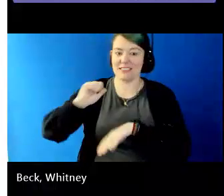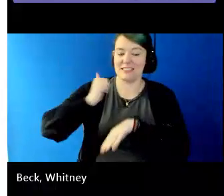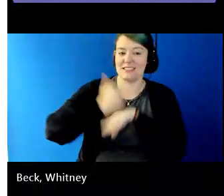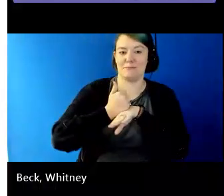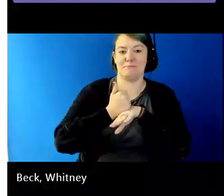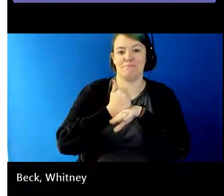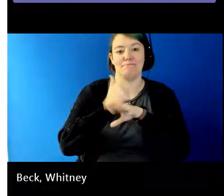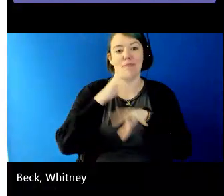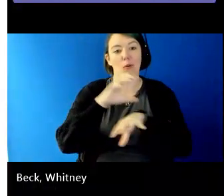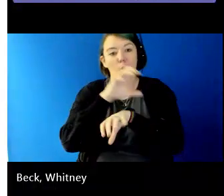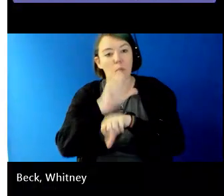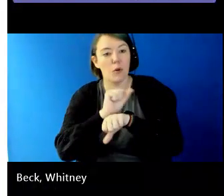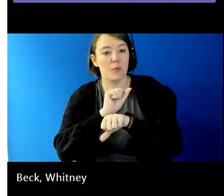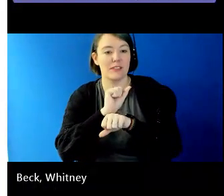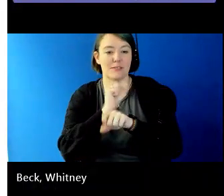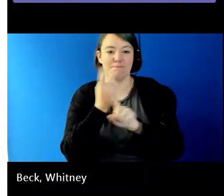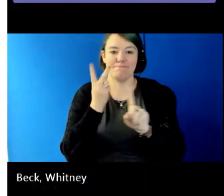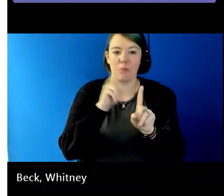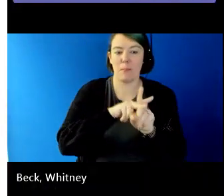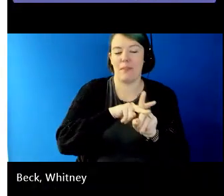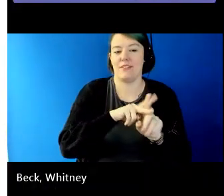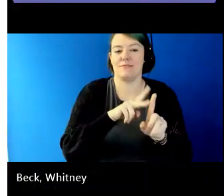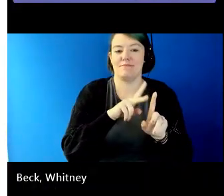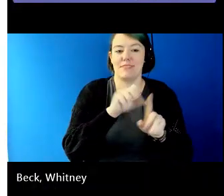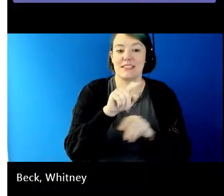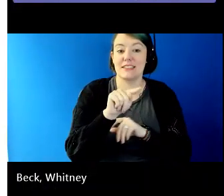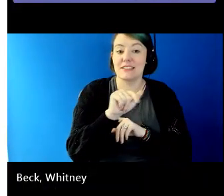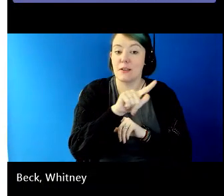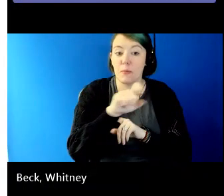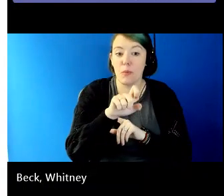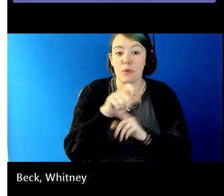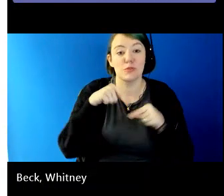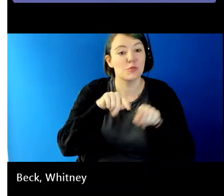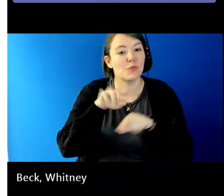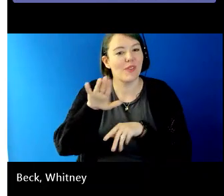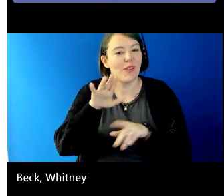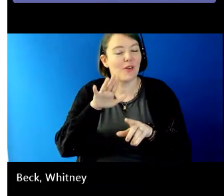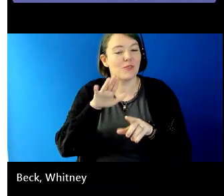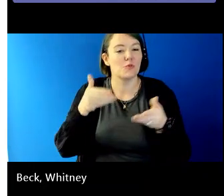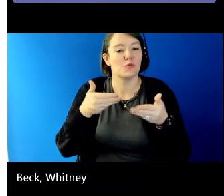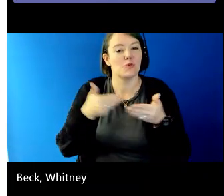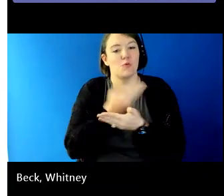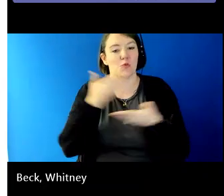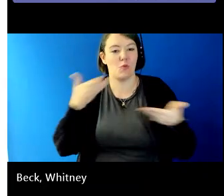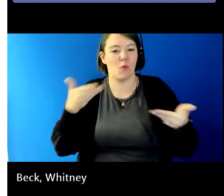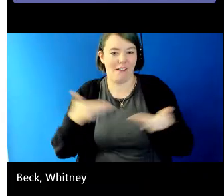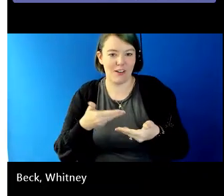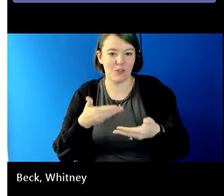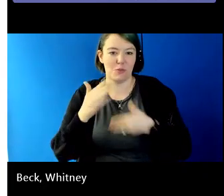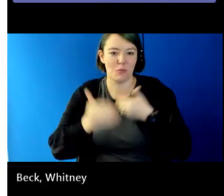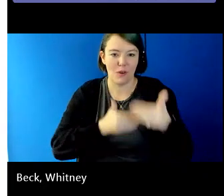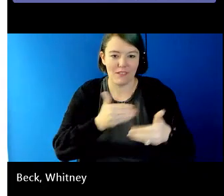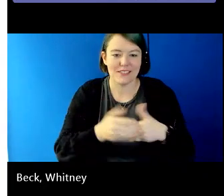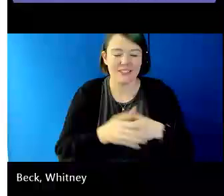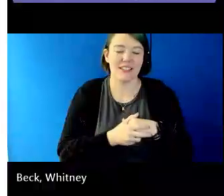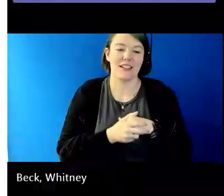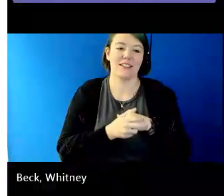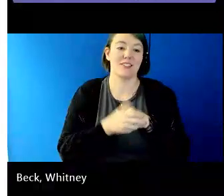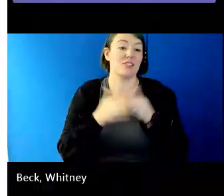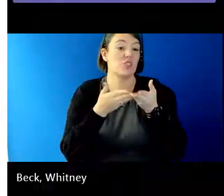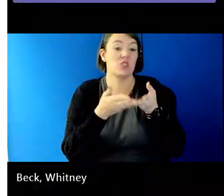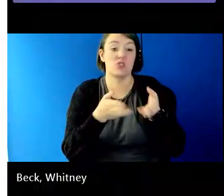advocacy. We are a national program, so our accounts are, growing every day. Our assets are growing. And the reason that we are